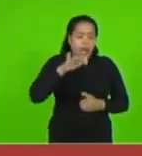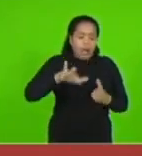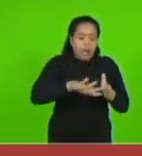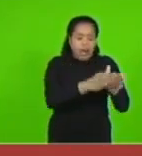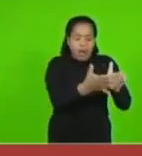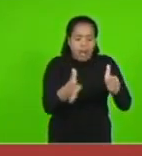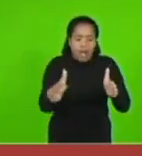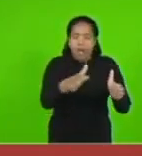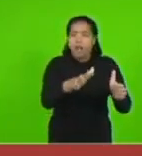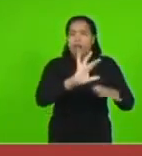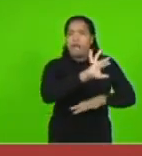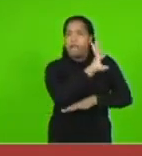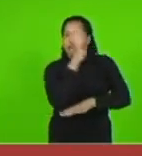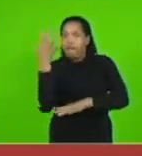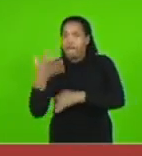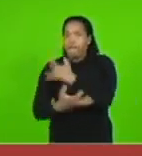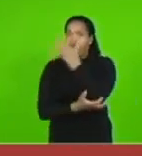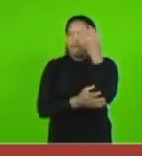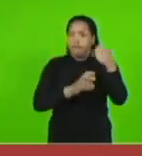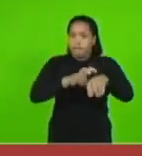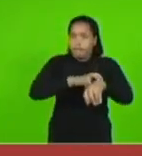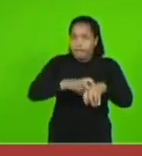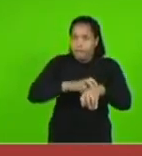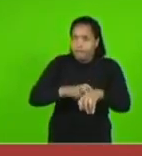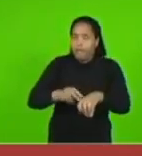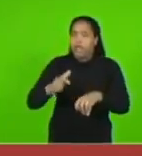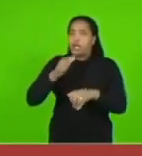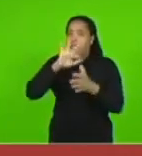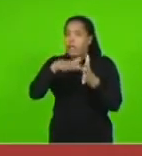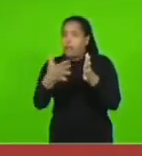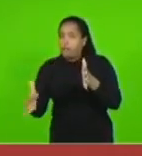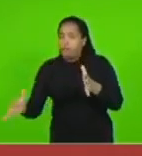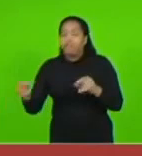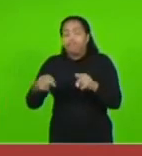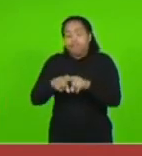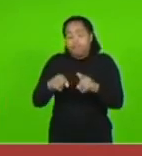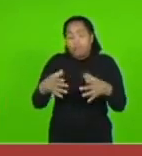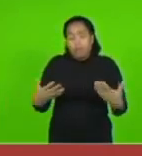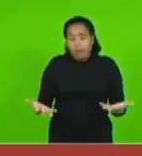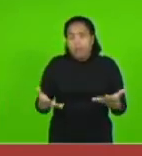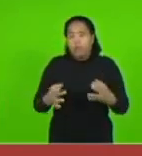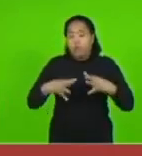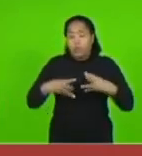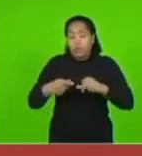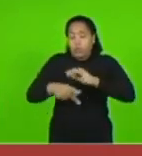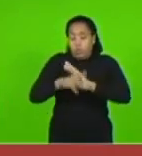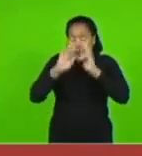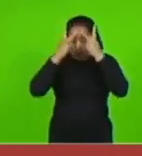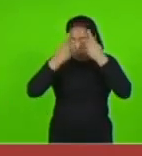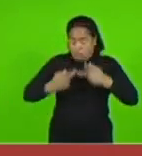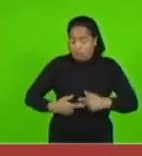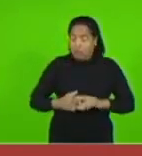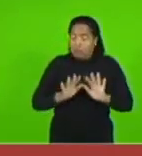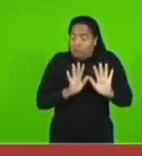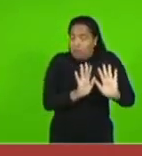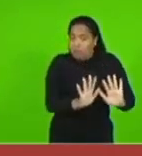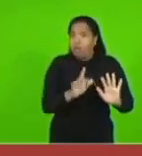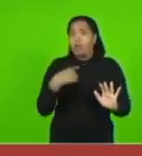continue to play in the oceans and in the forests, as well as in the skies and